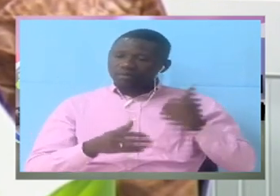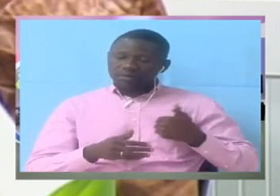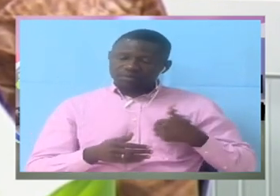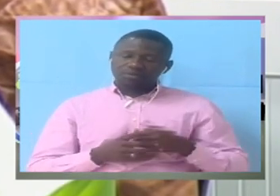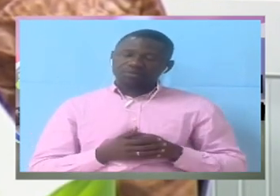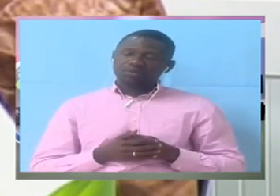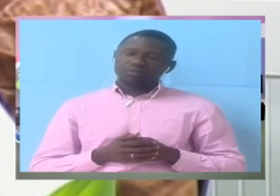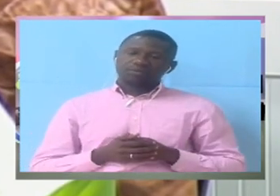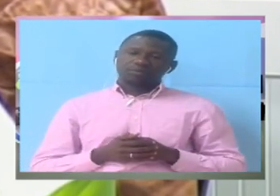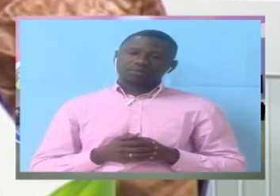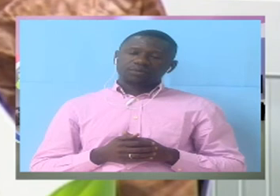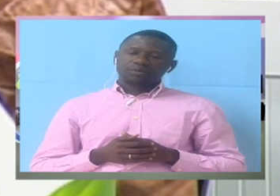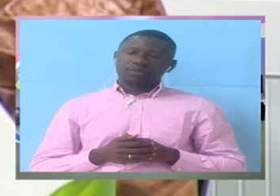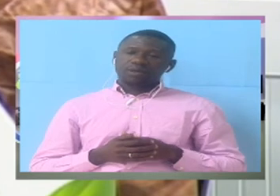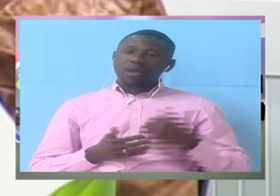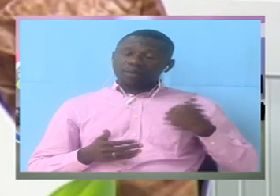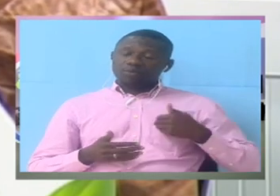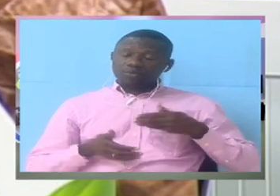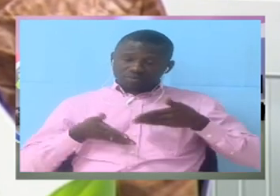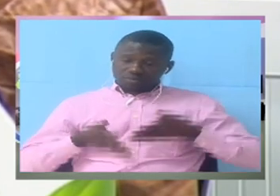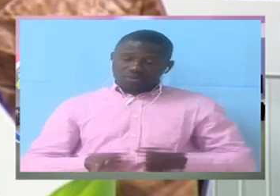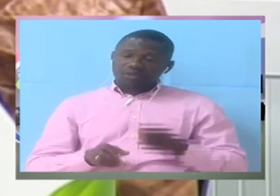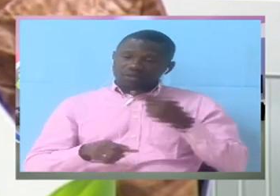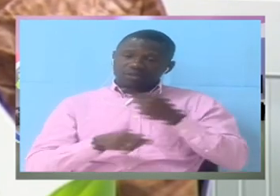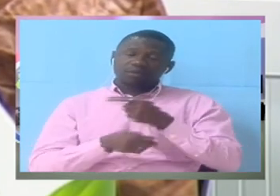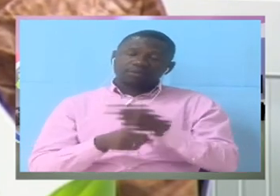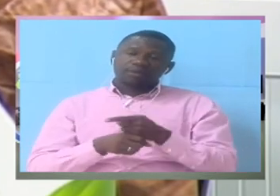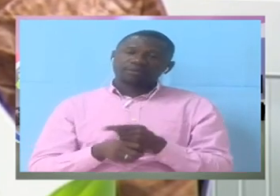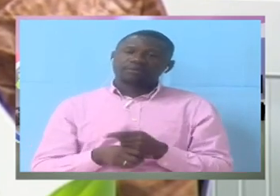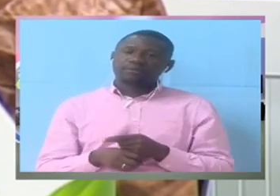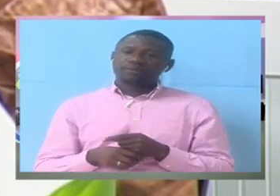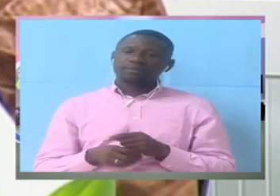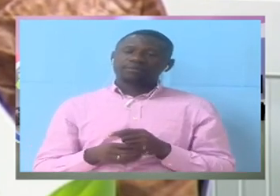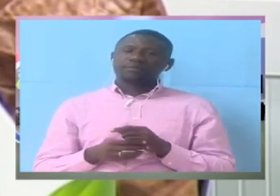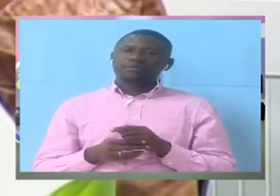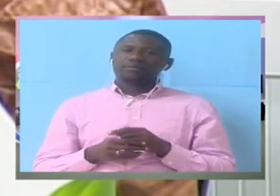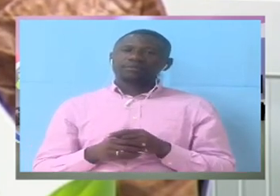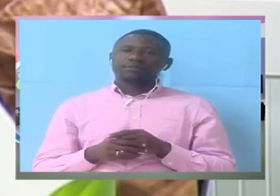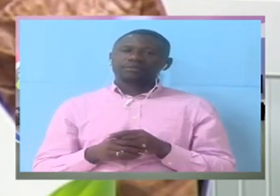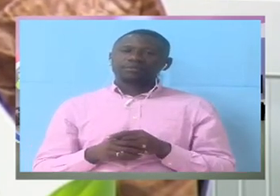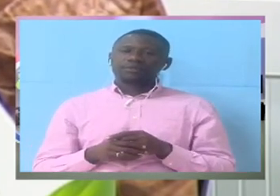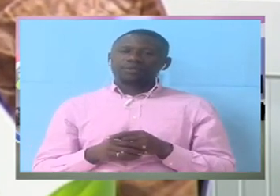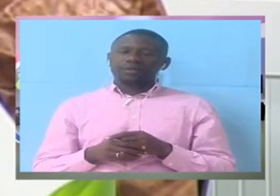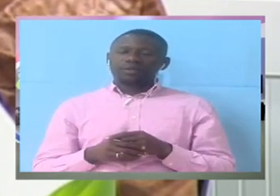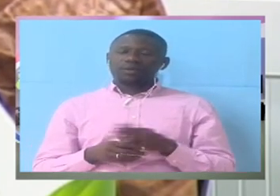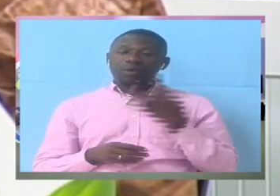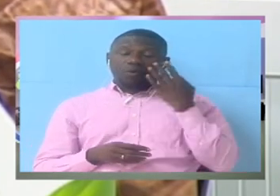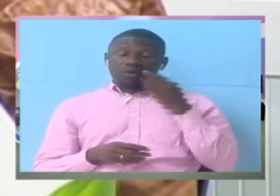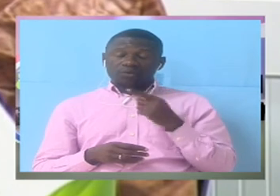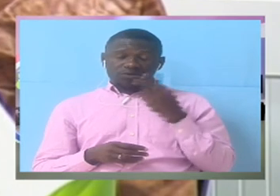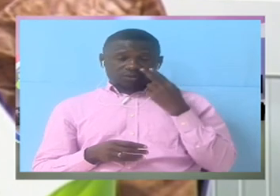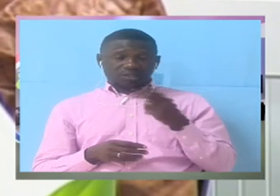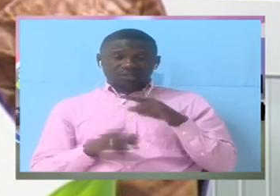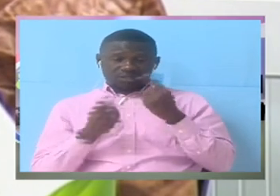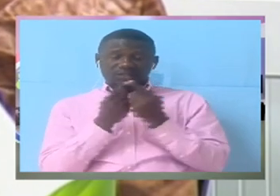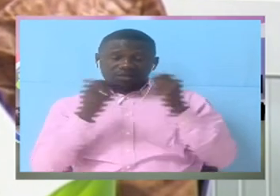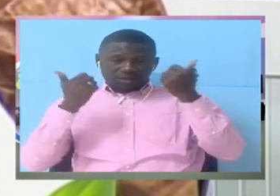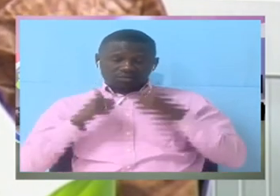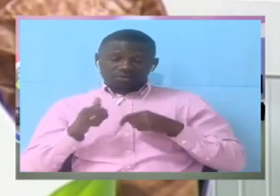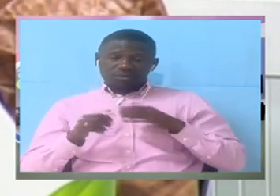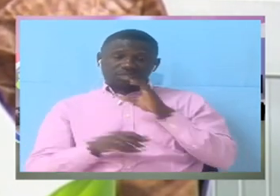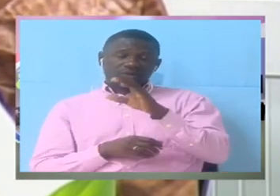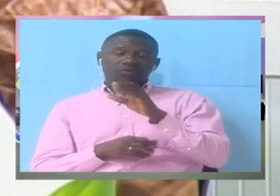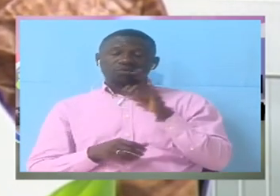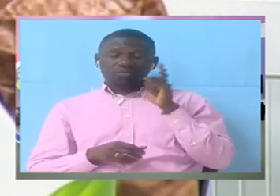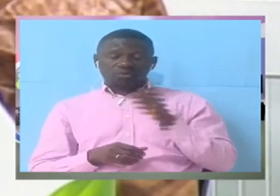population, Bankudimu, the citizens of this country. Ye Bankola Kuajing in Tafolale. When you see things happening in the country,